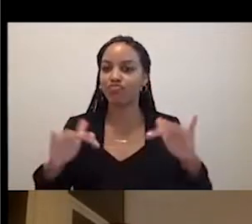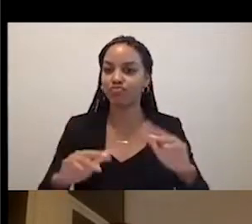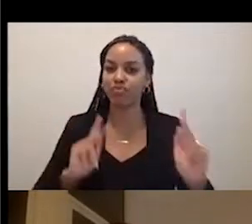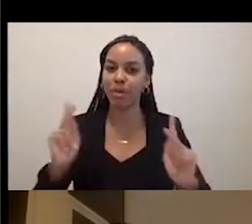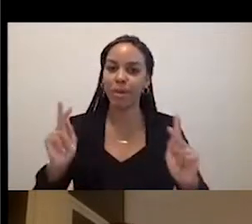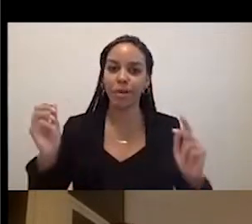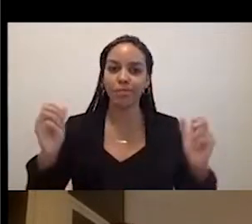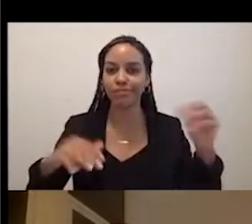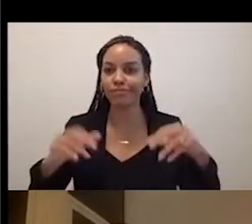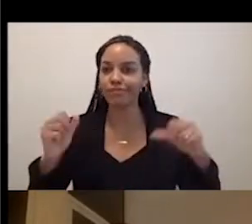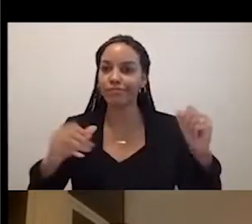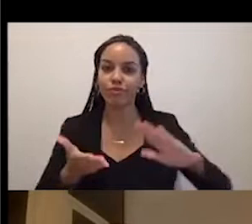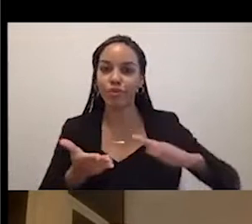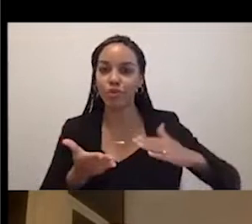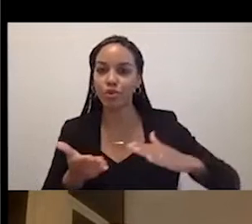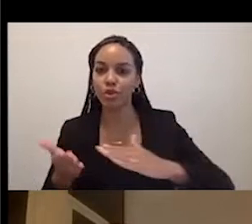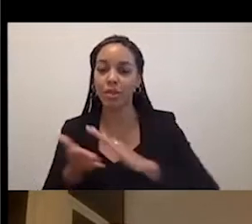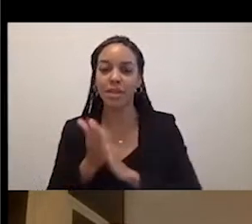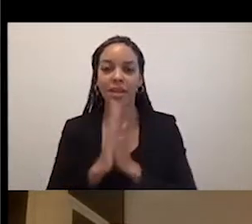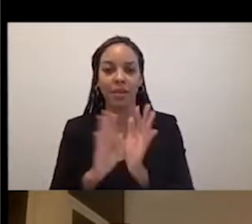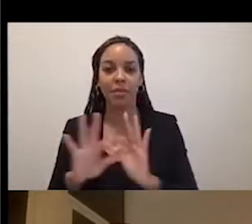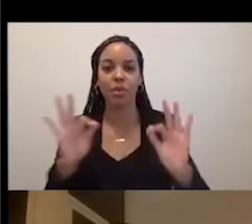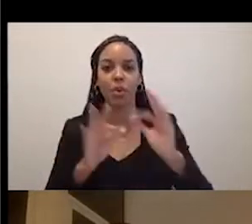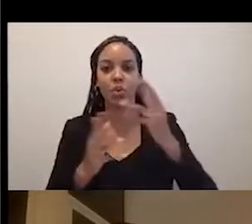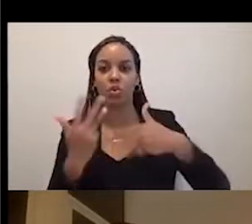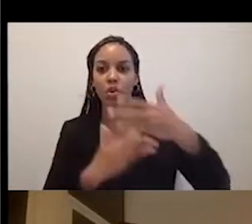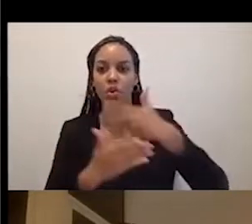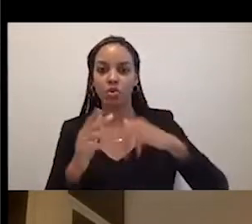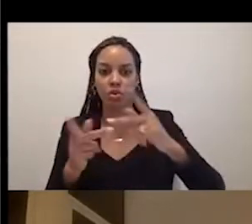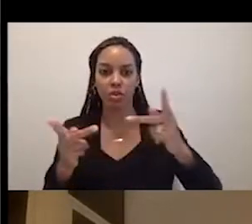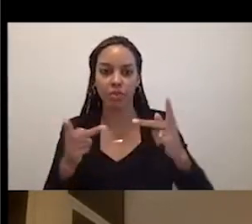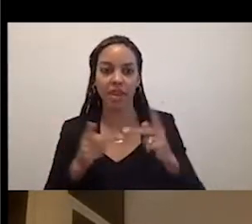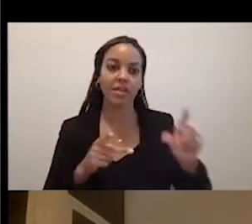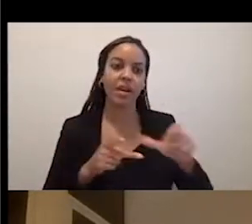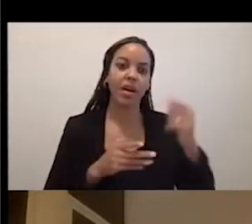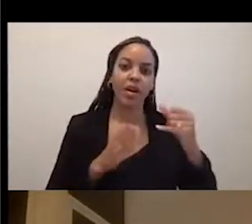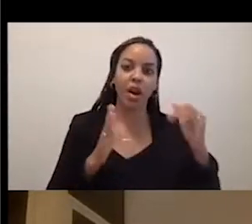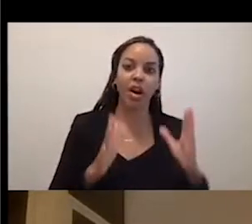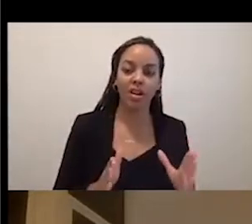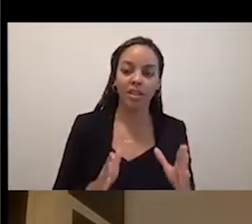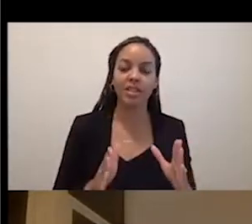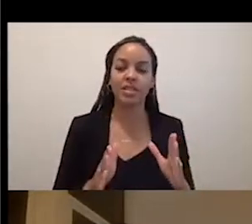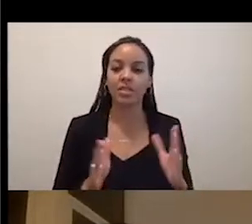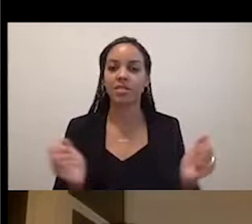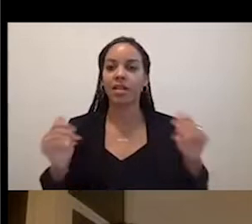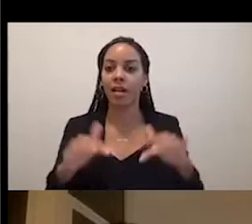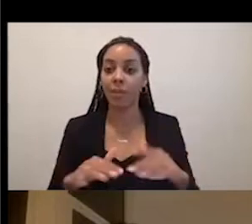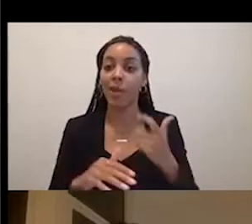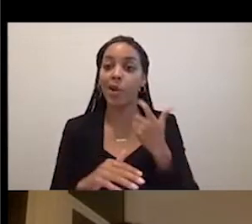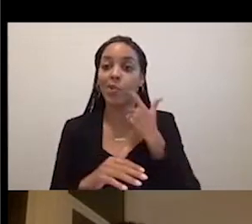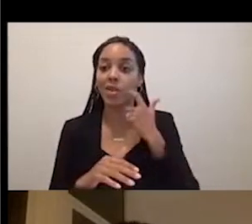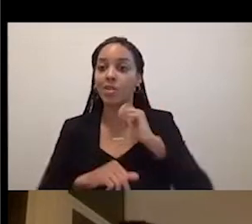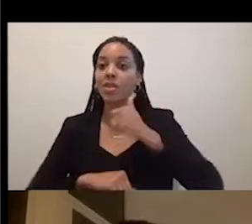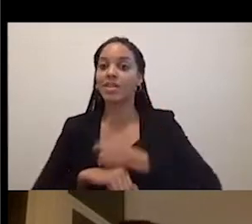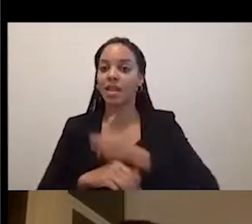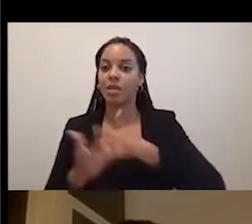that became an important kind of social space for other artists. Then recently we've set up a social practice